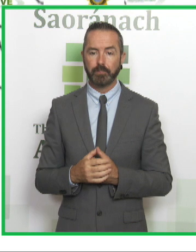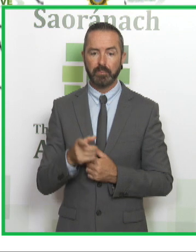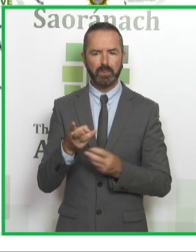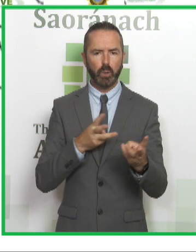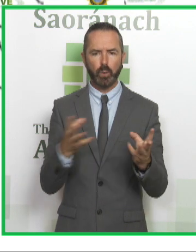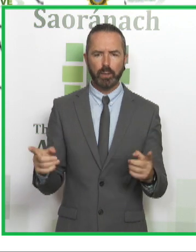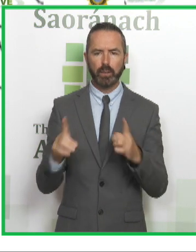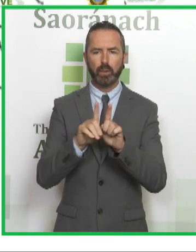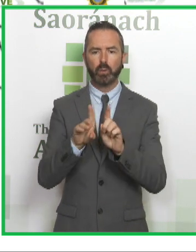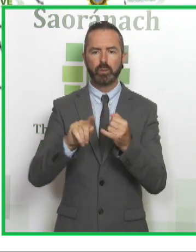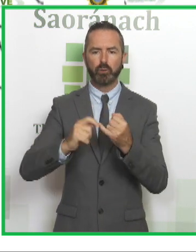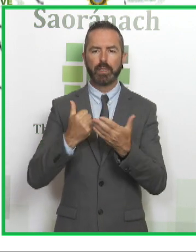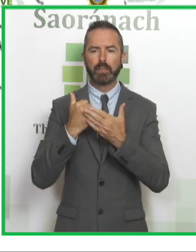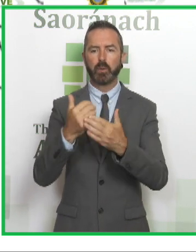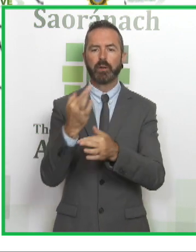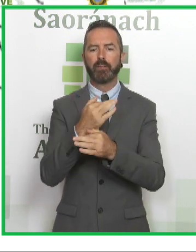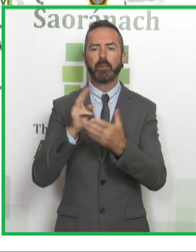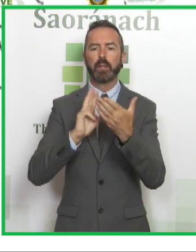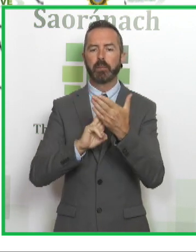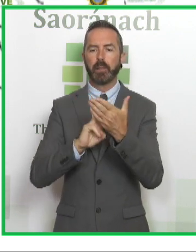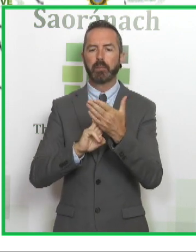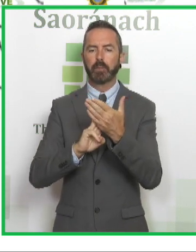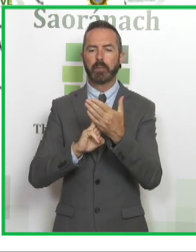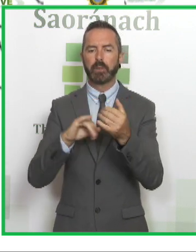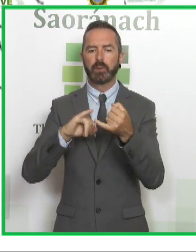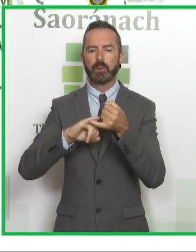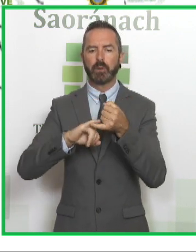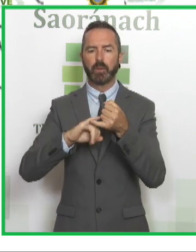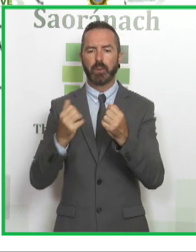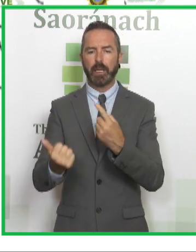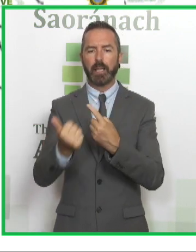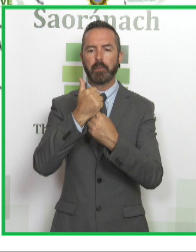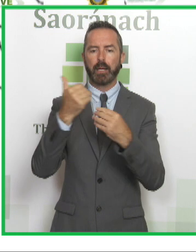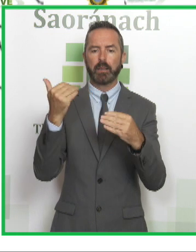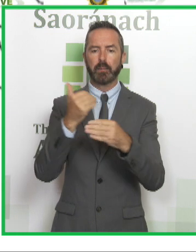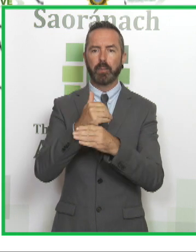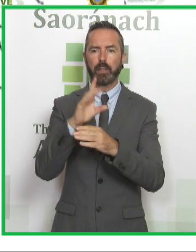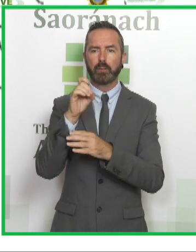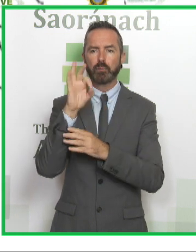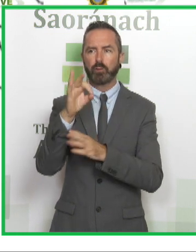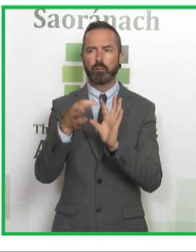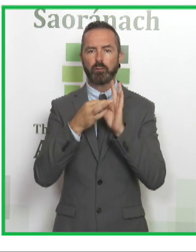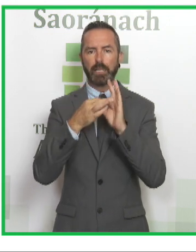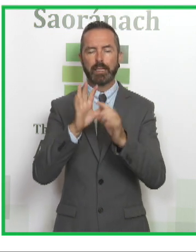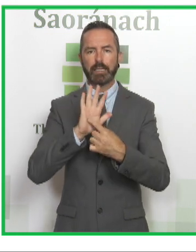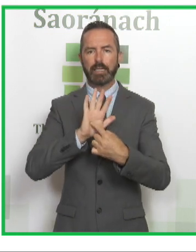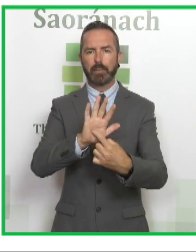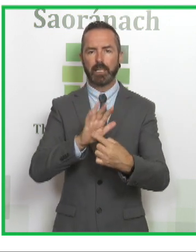with them to support family members that are impacted by drug-related intimidation.